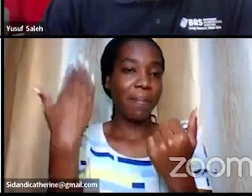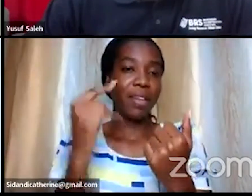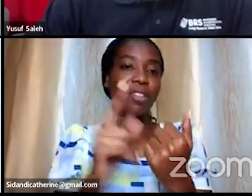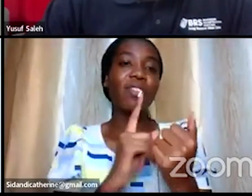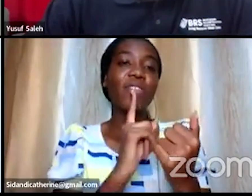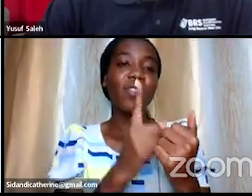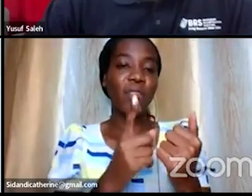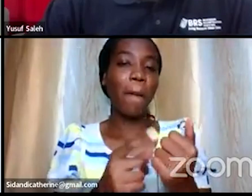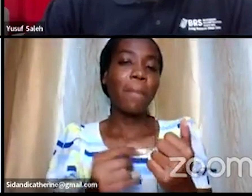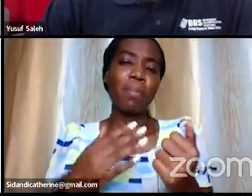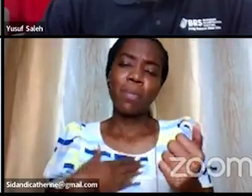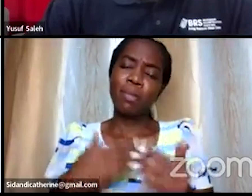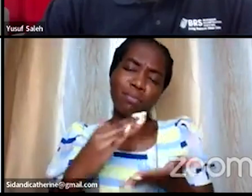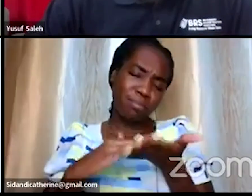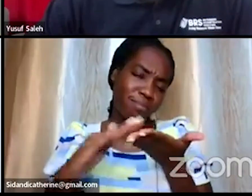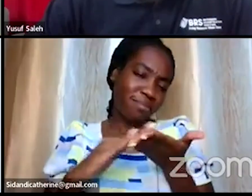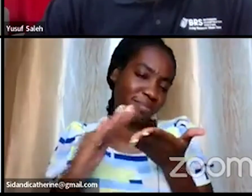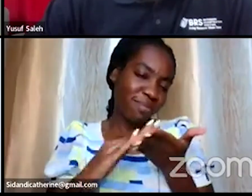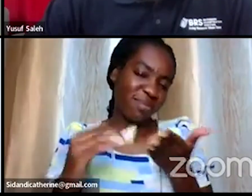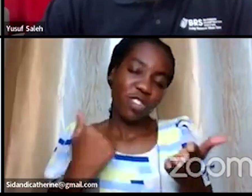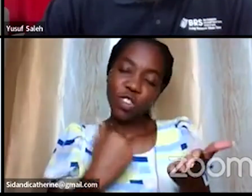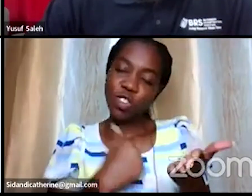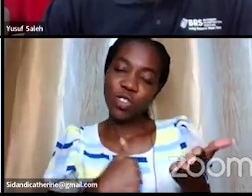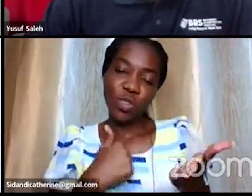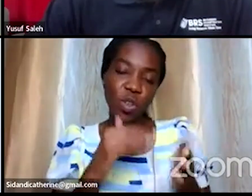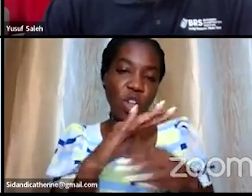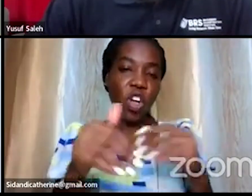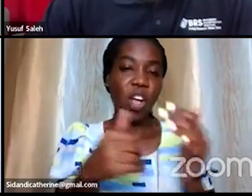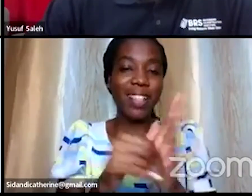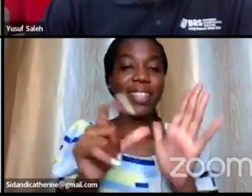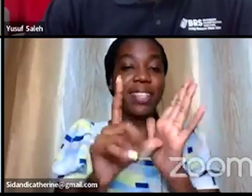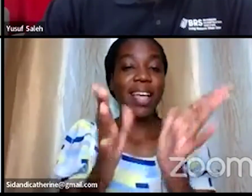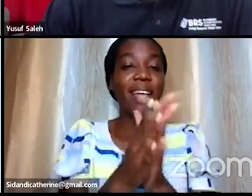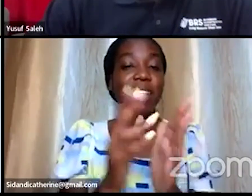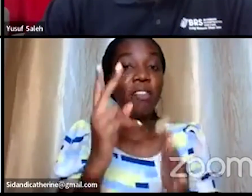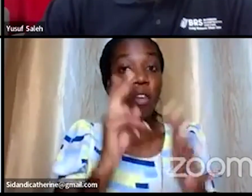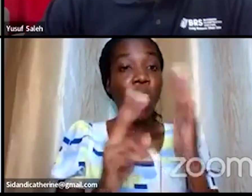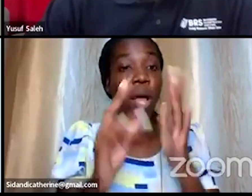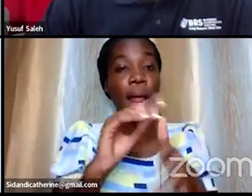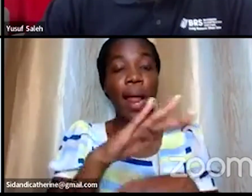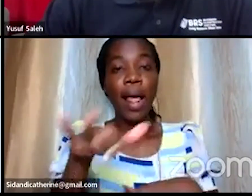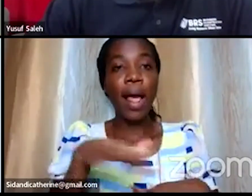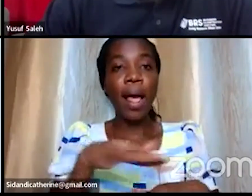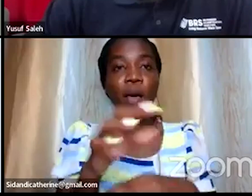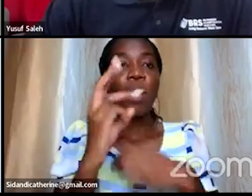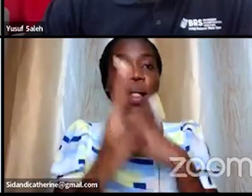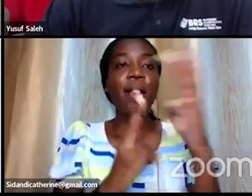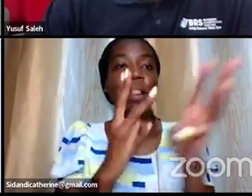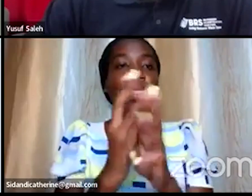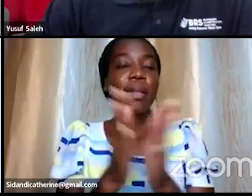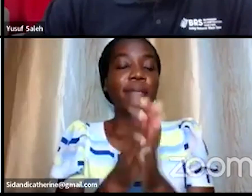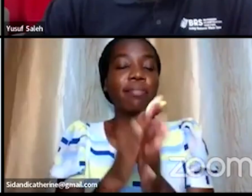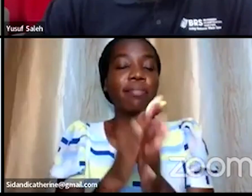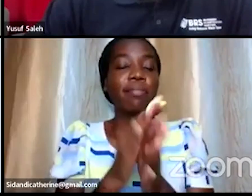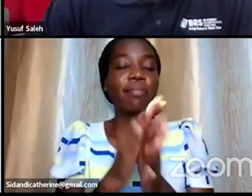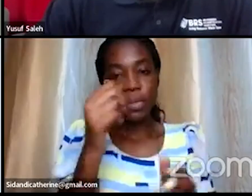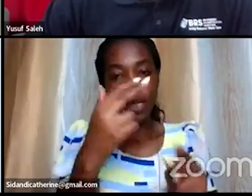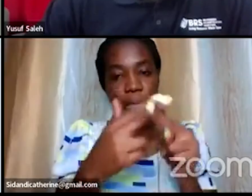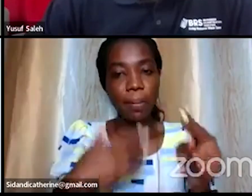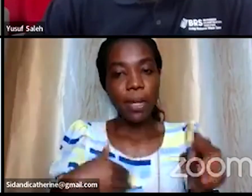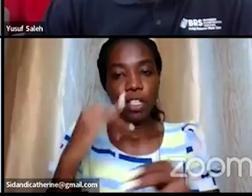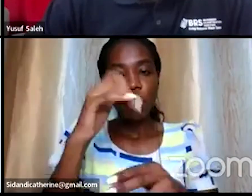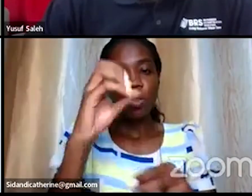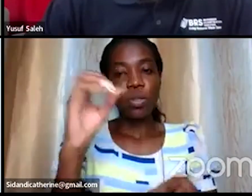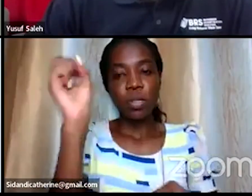a sincere apologies to all our listeners and our viewers from around the world, especially around East Africa. My name is Joseph Ajal. At the